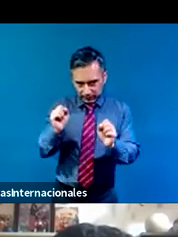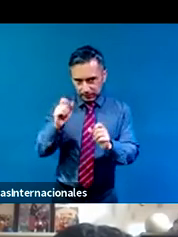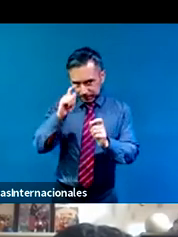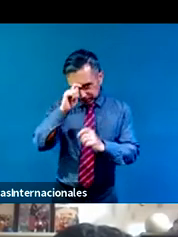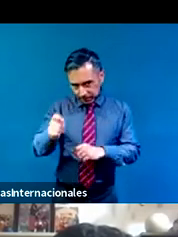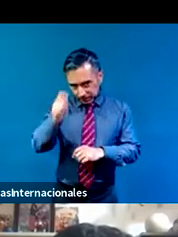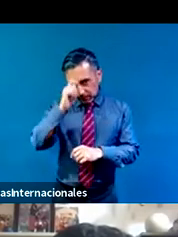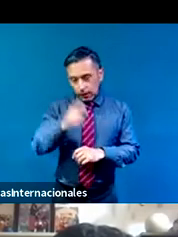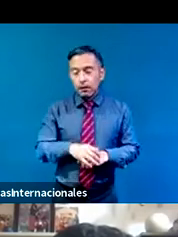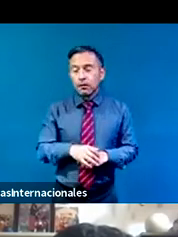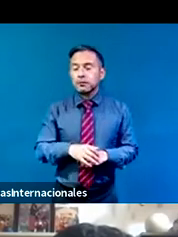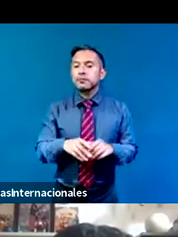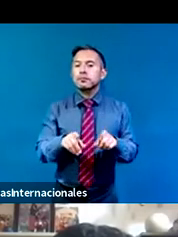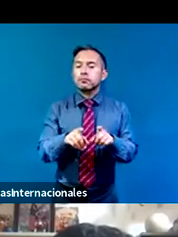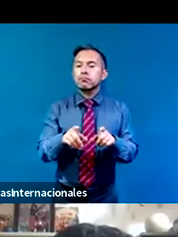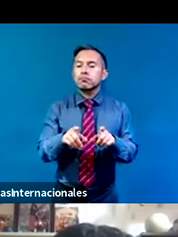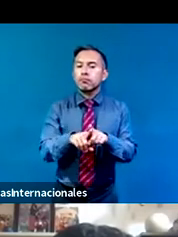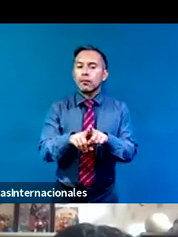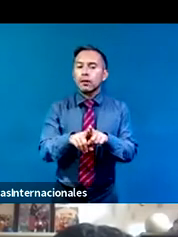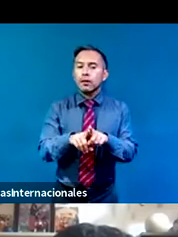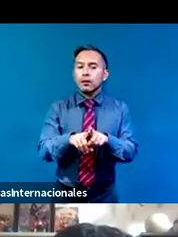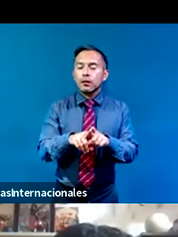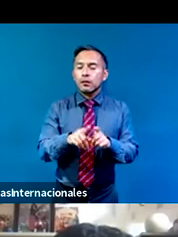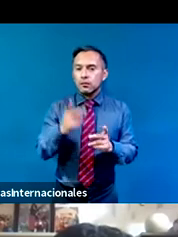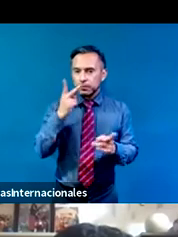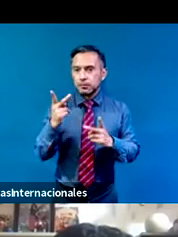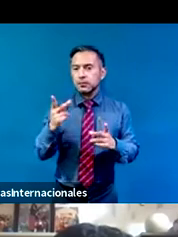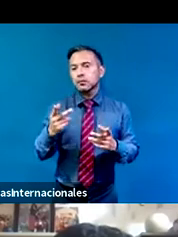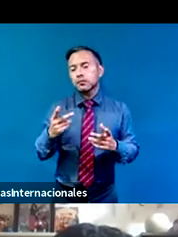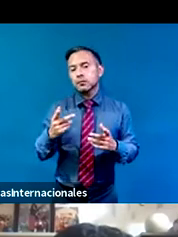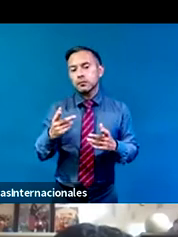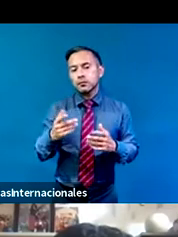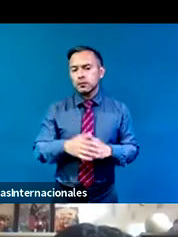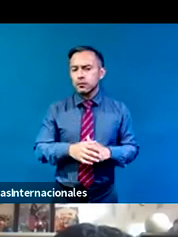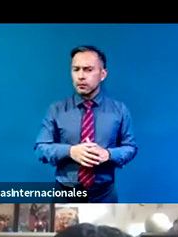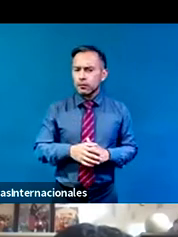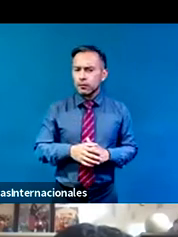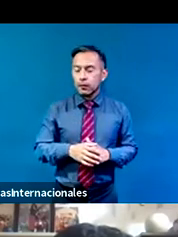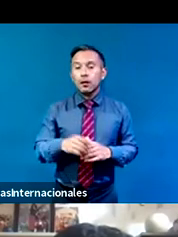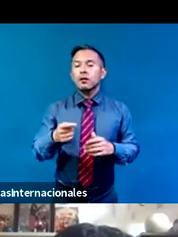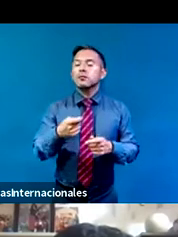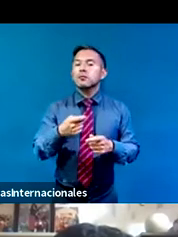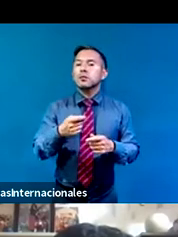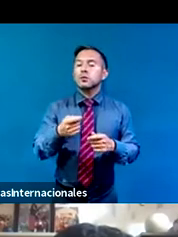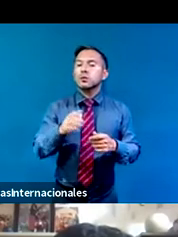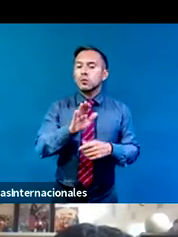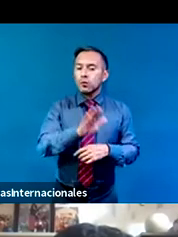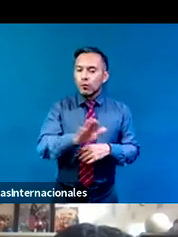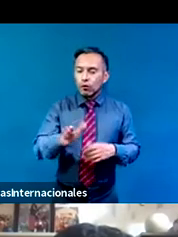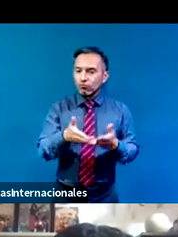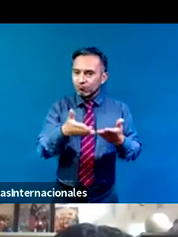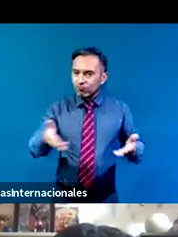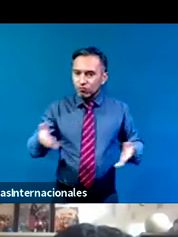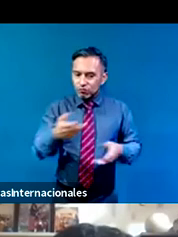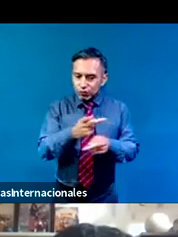their products in a safe environment. And our Women's Economic Empowerment Index is used to ensure viable